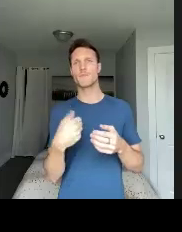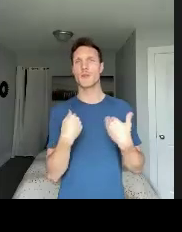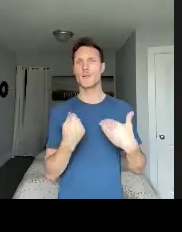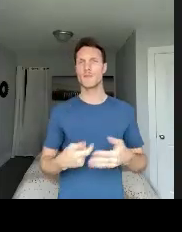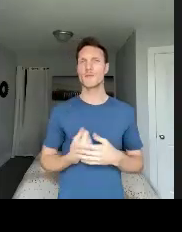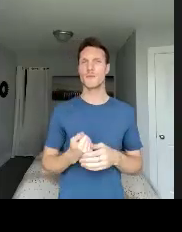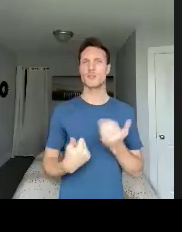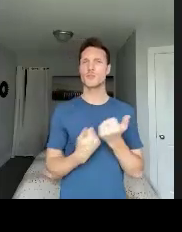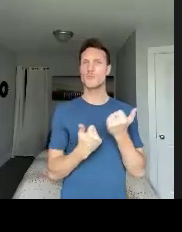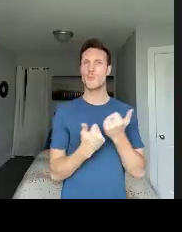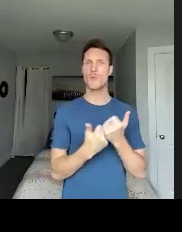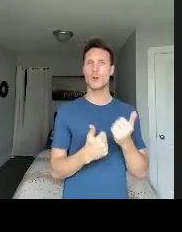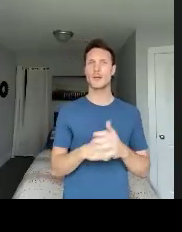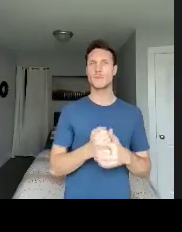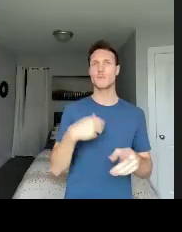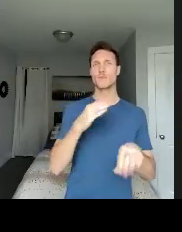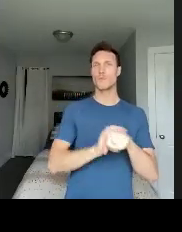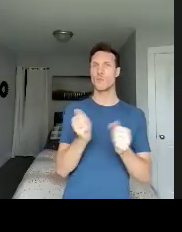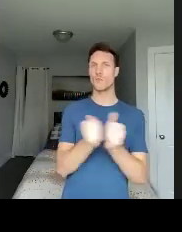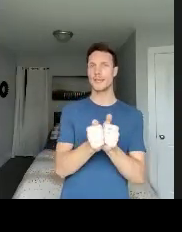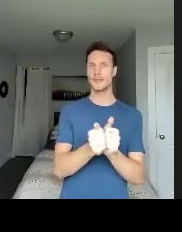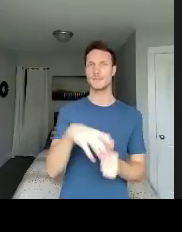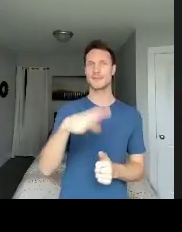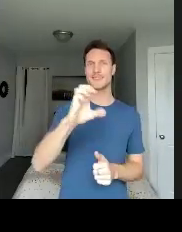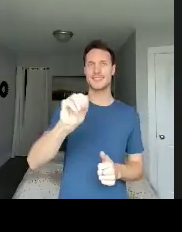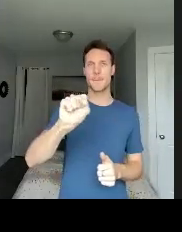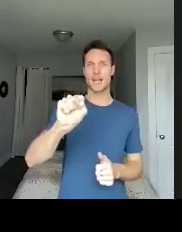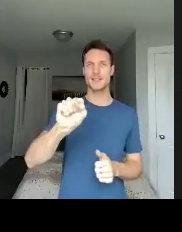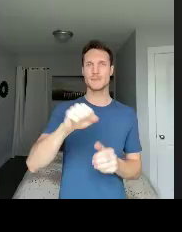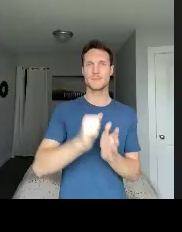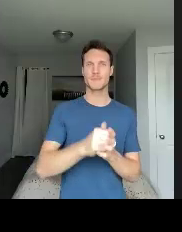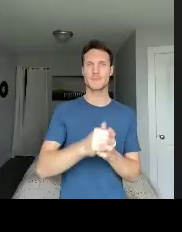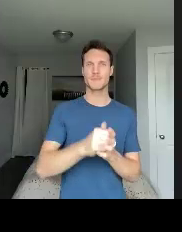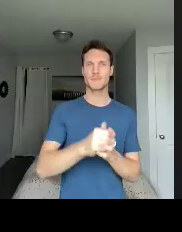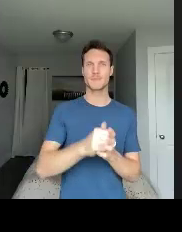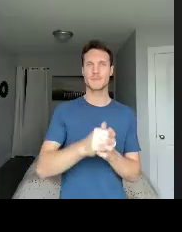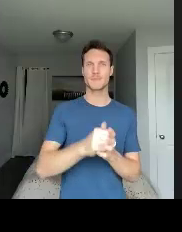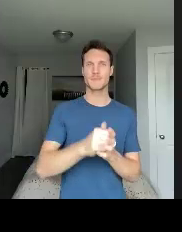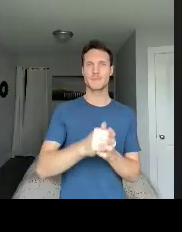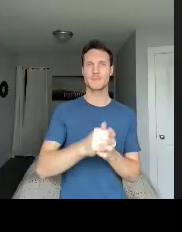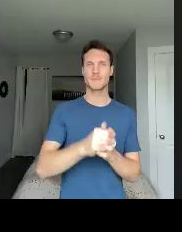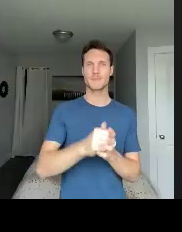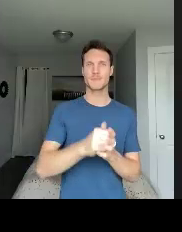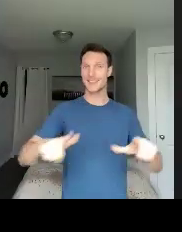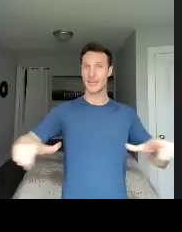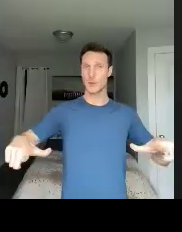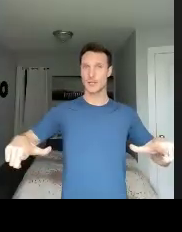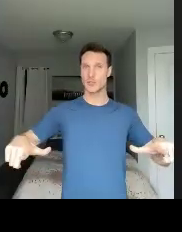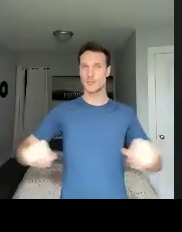CMS. So it includes those, and then also updates to language in section